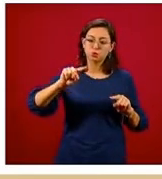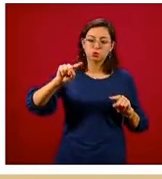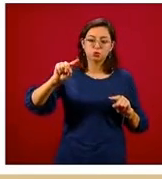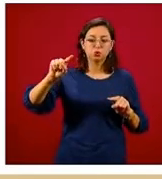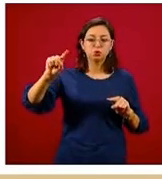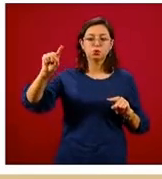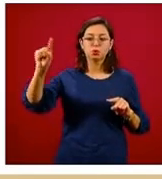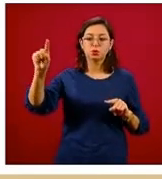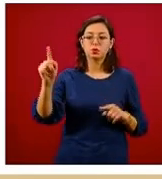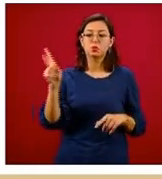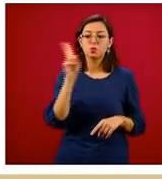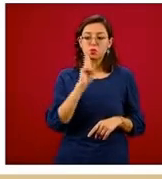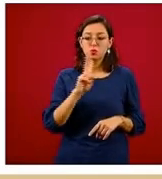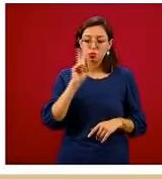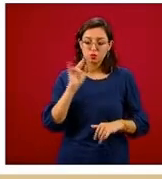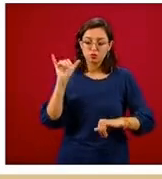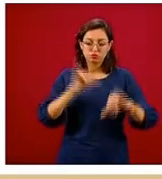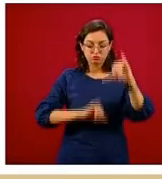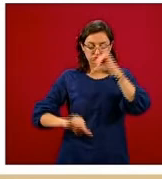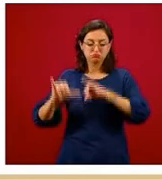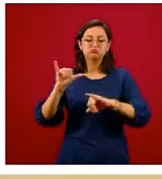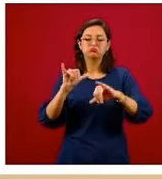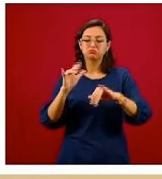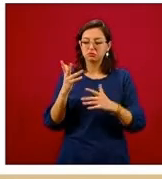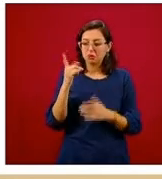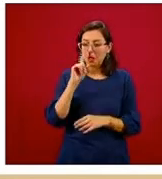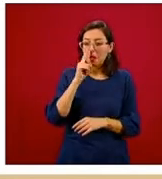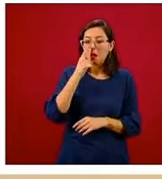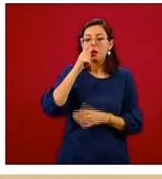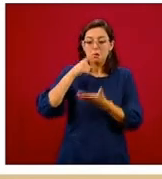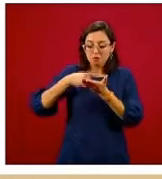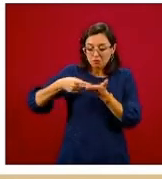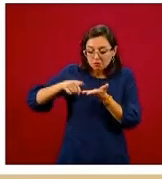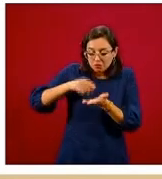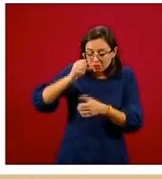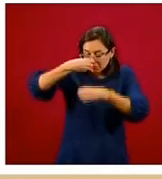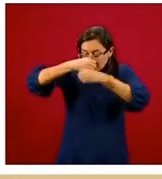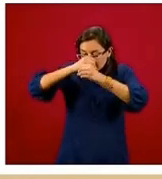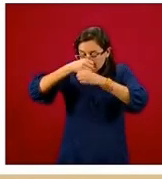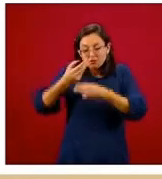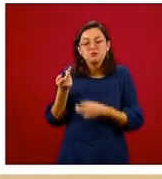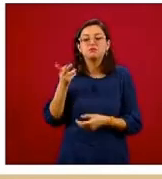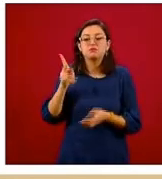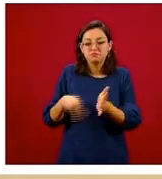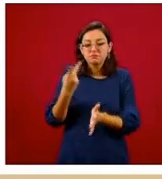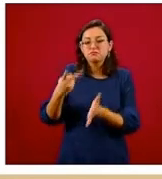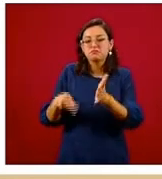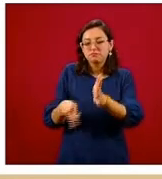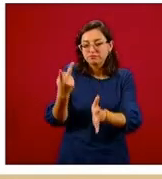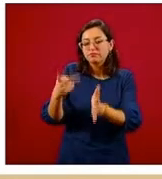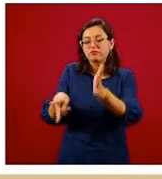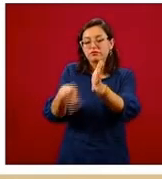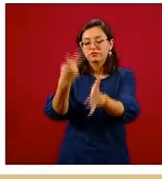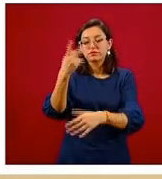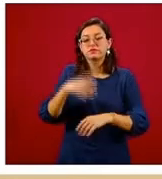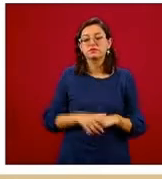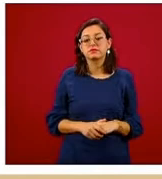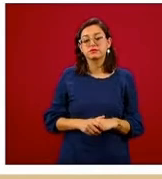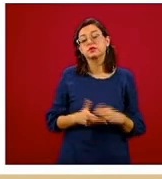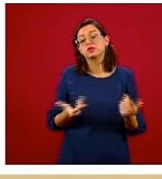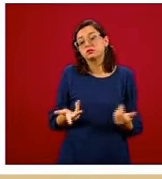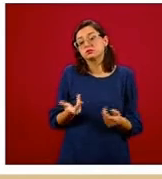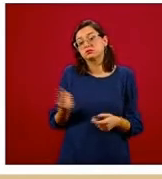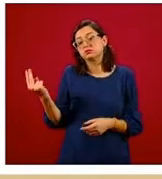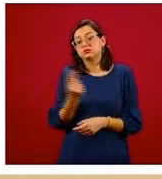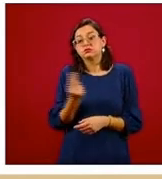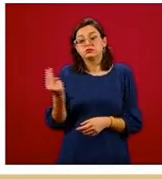increase, the trend has been completely ascending, where these tests have been conducted. And this trend precisely